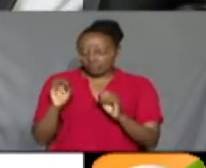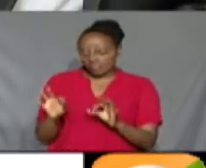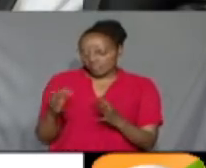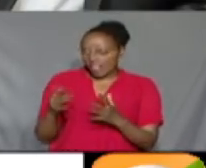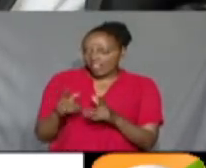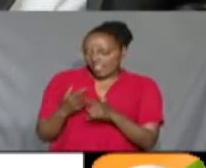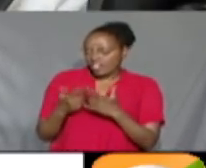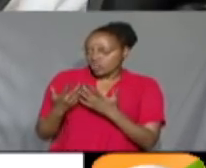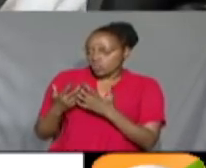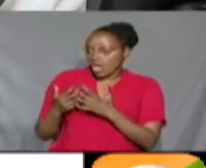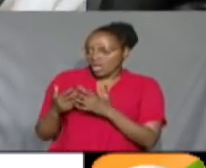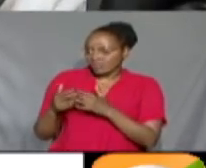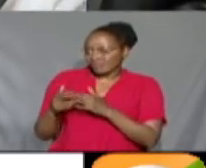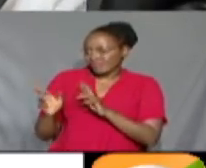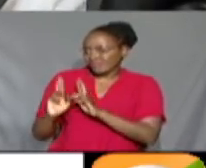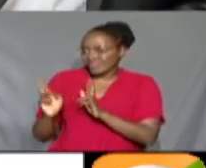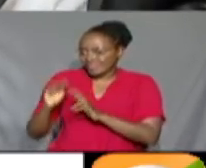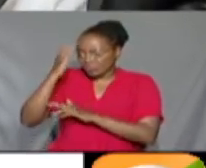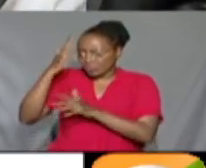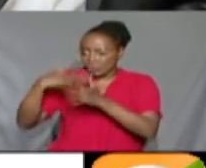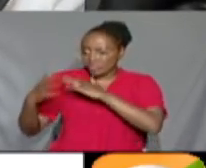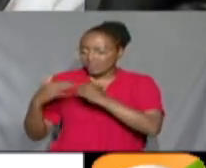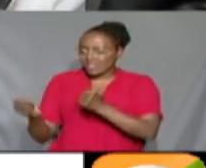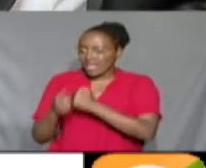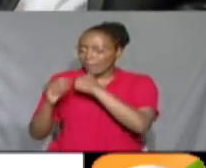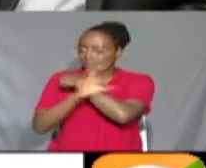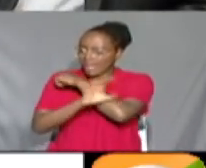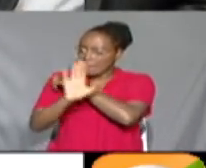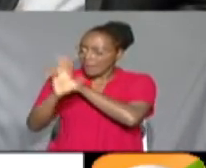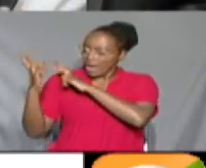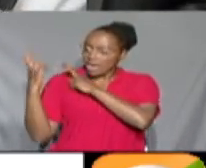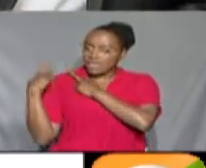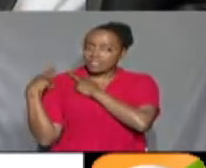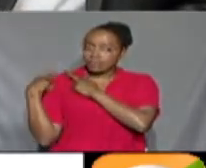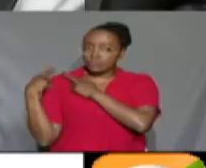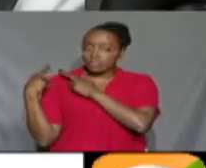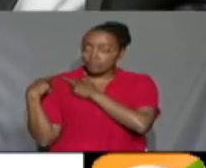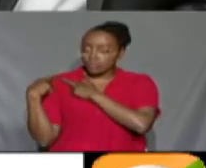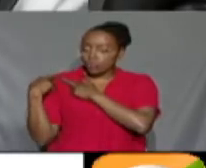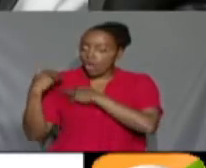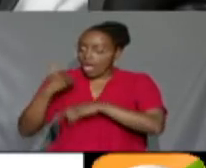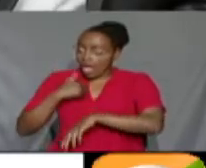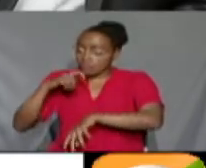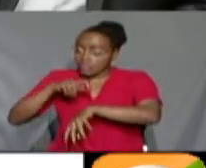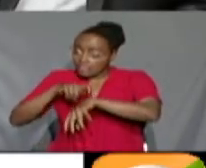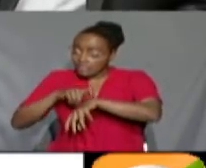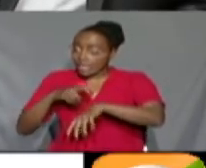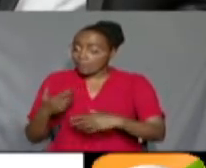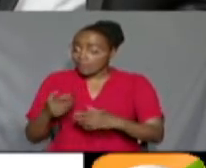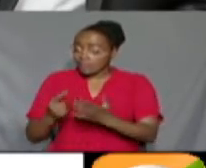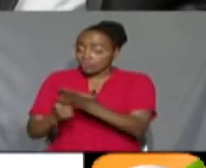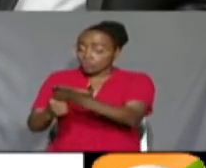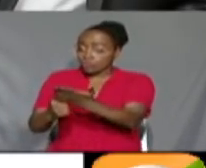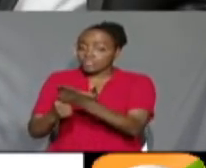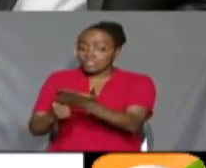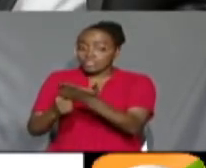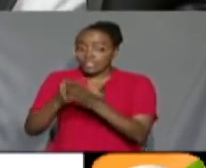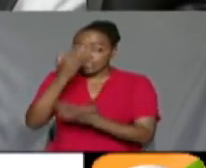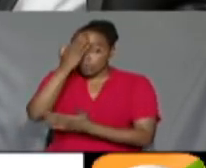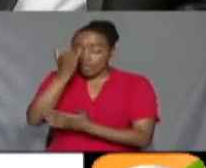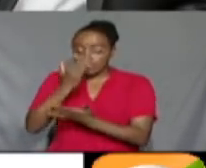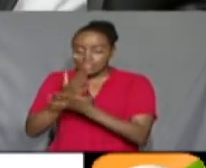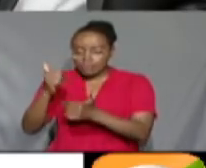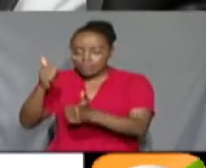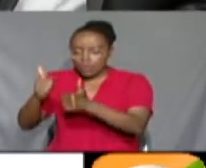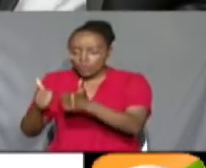mind about the business of your country, mm-hmm. it is your responsibility to create time and, you know, discuss, because this is something that